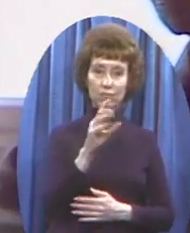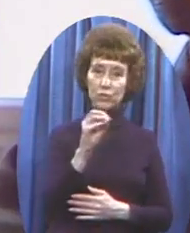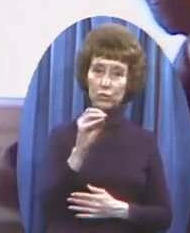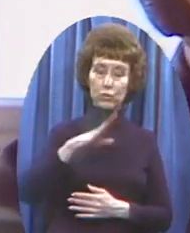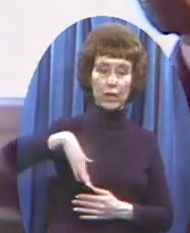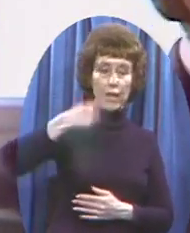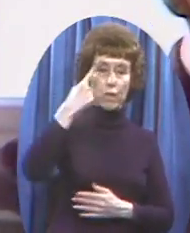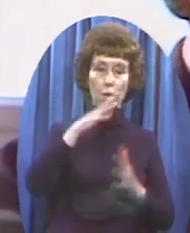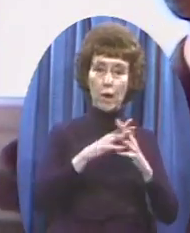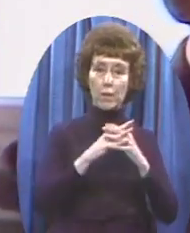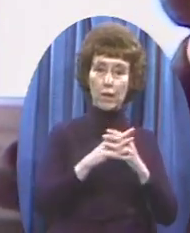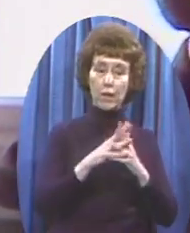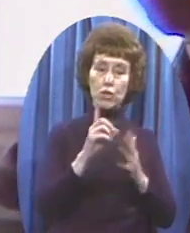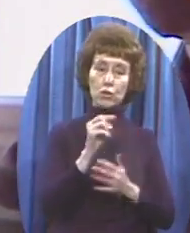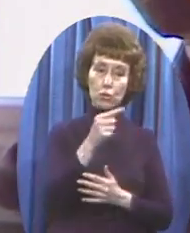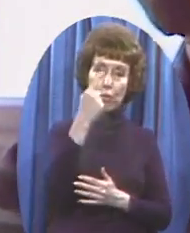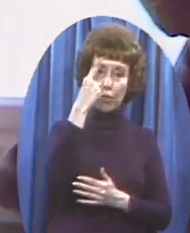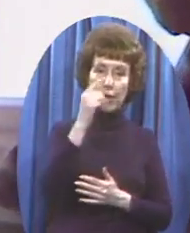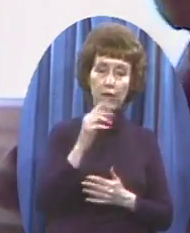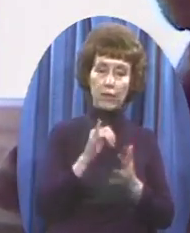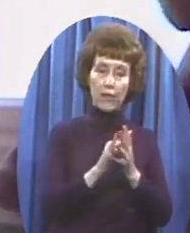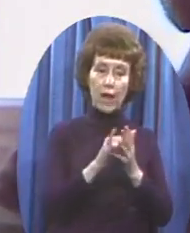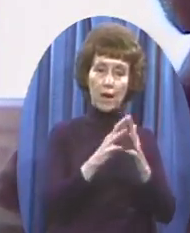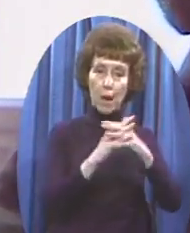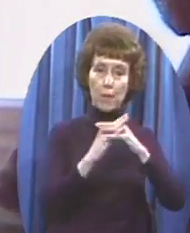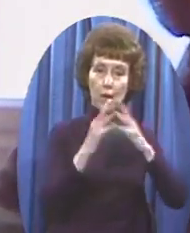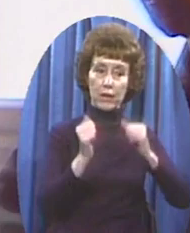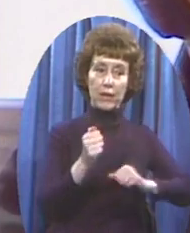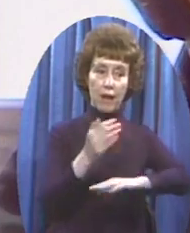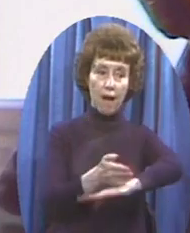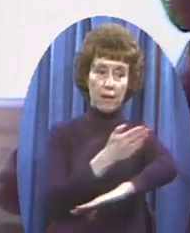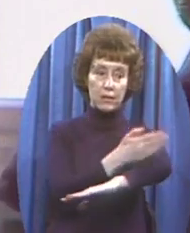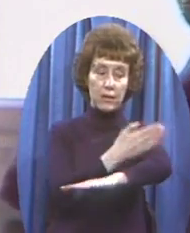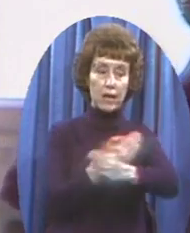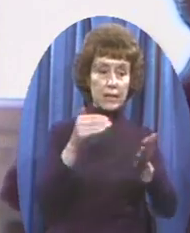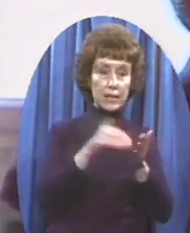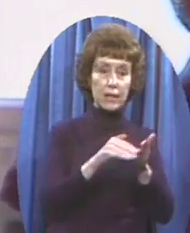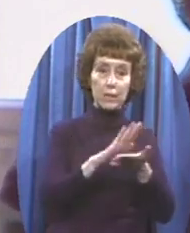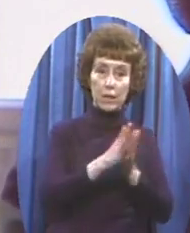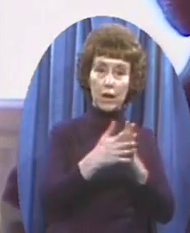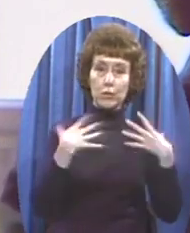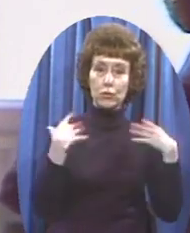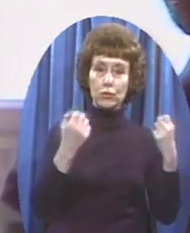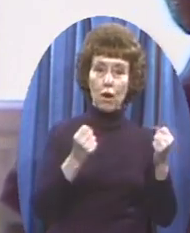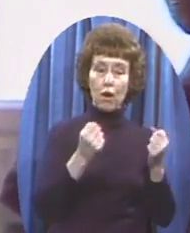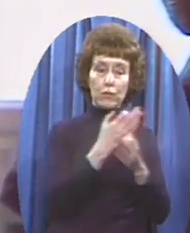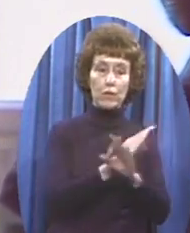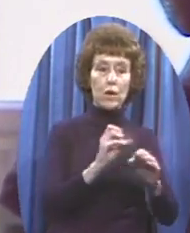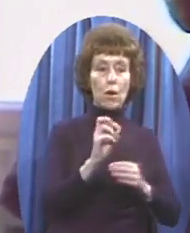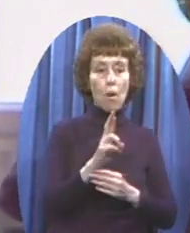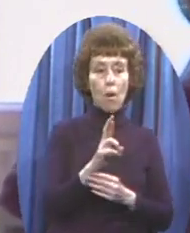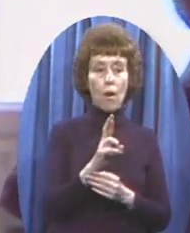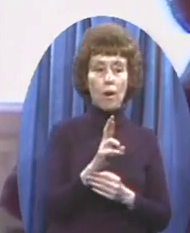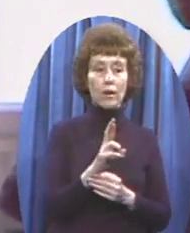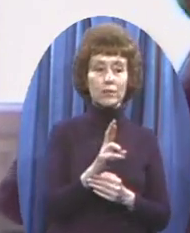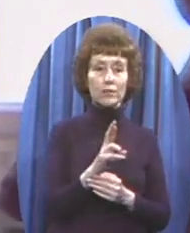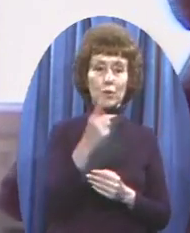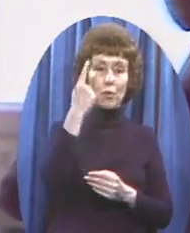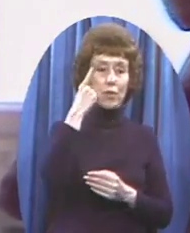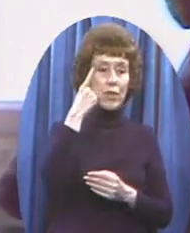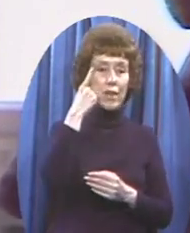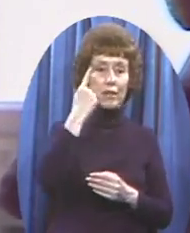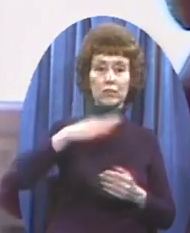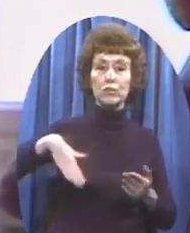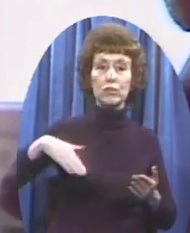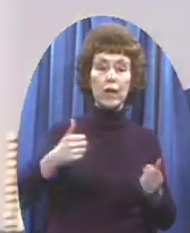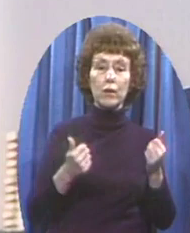recover? Are we down the pike forever? Or is there hope that we can again become a nation, a great